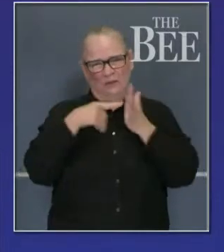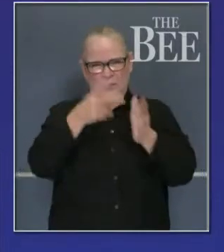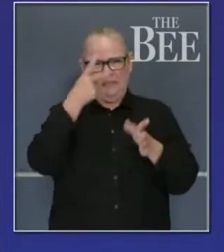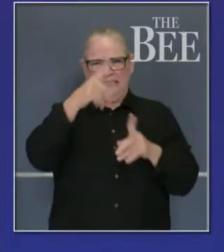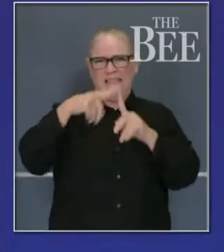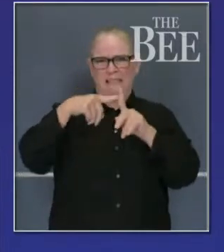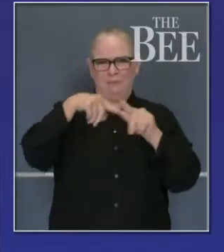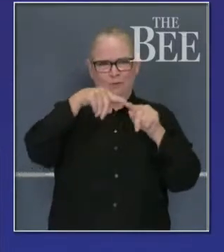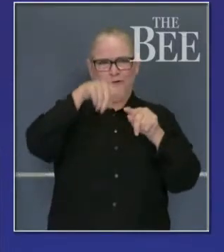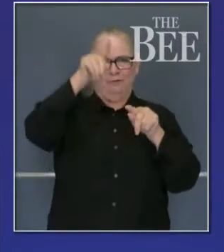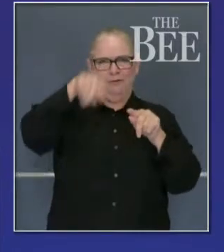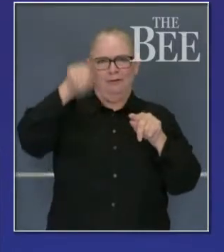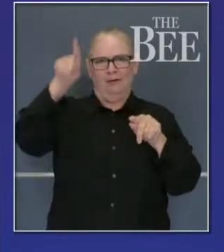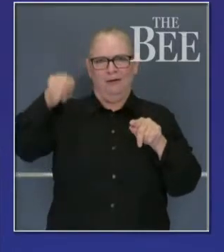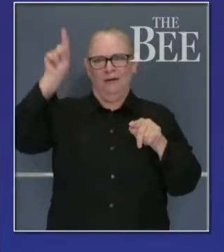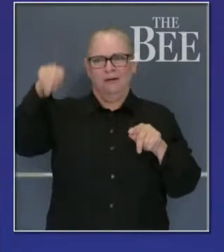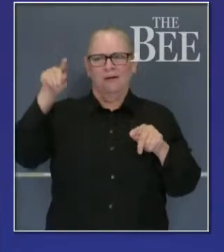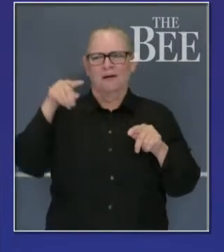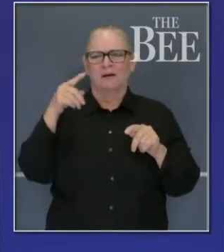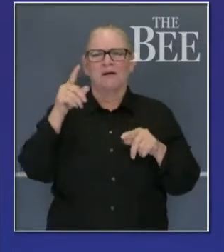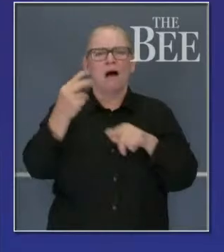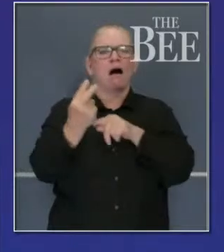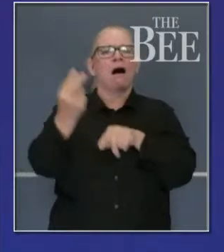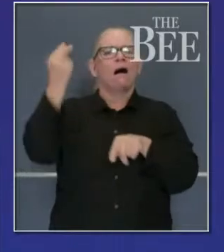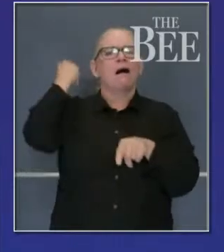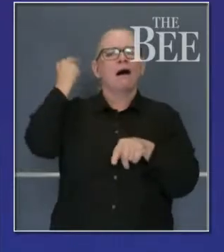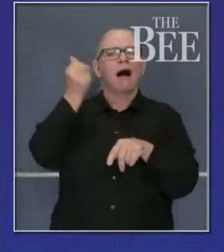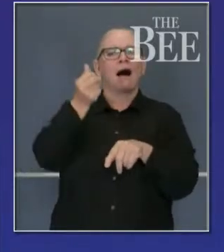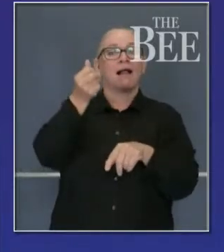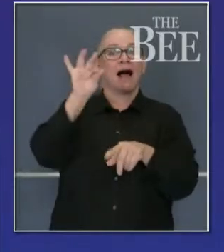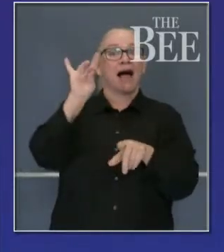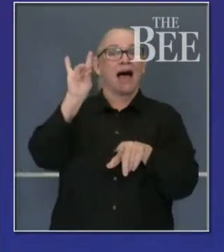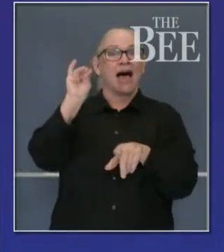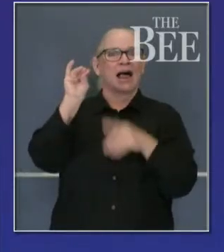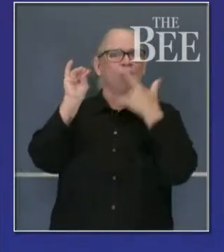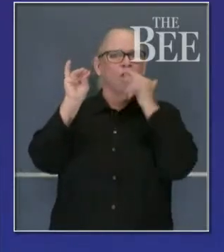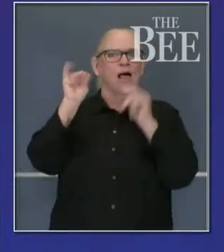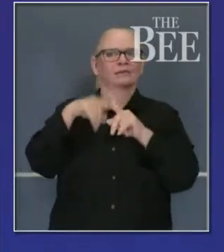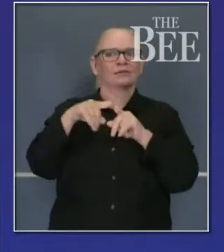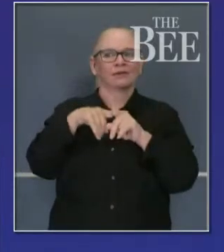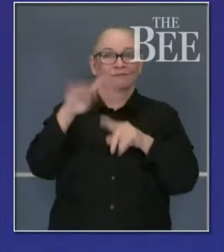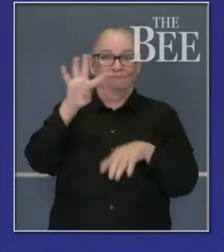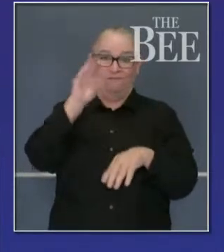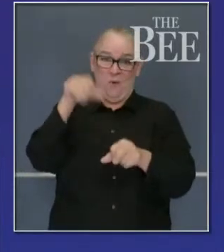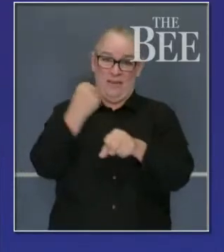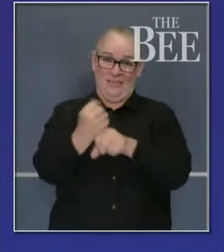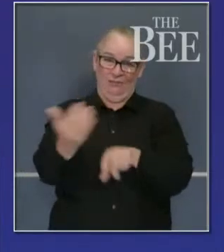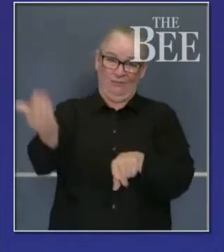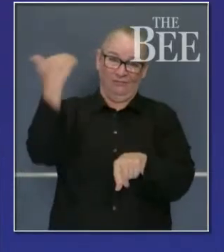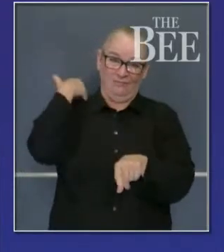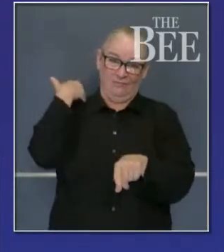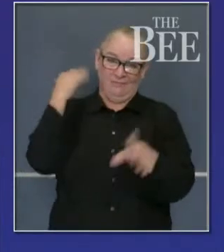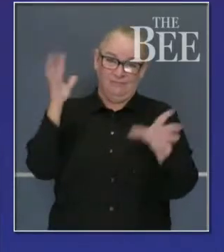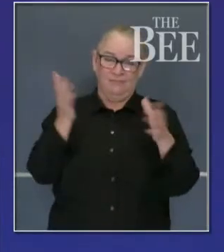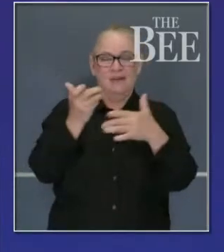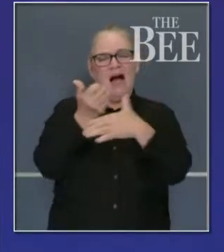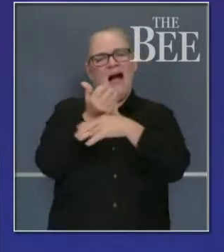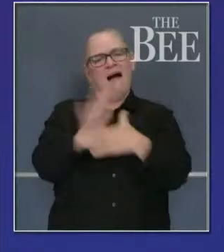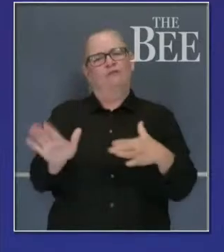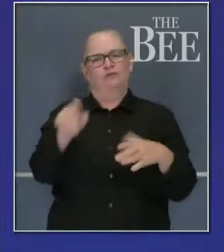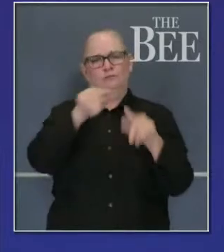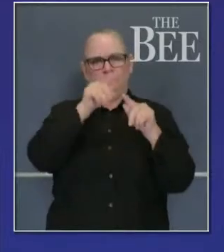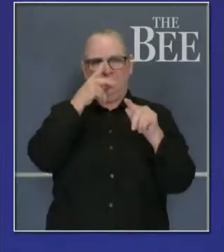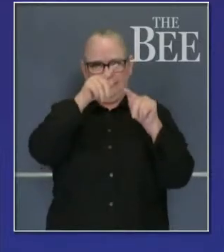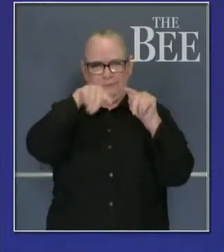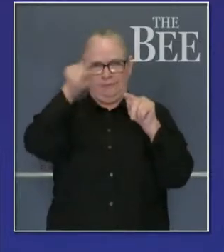goes back to 1980. You look over a 40-year period, you're seeing the average temperatures between June and September here in the